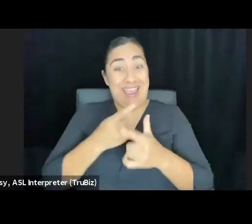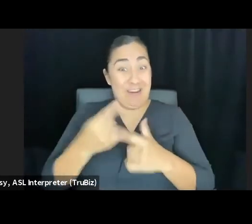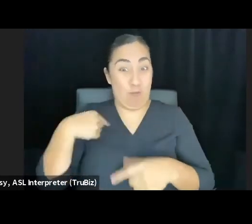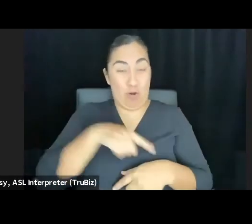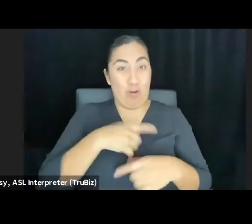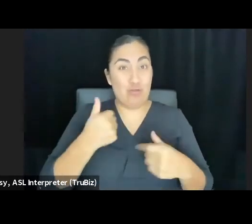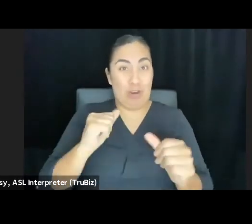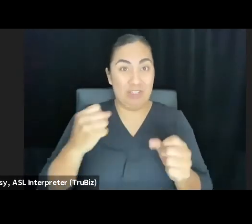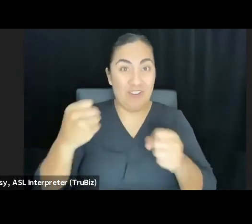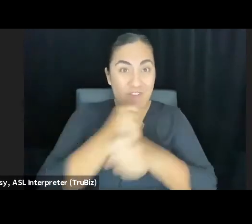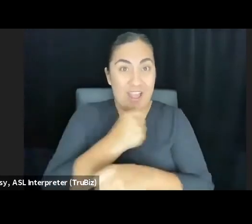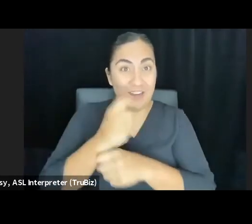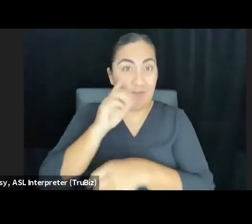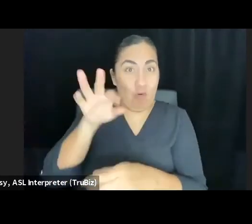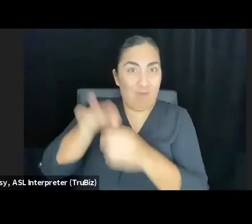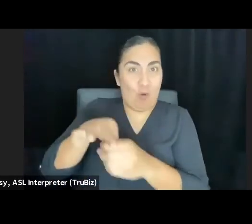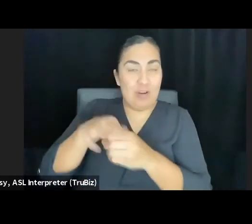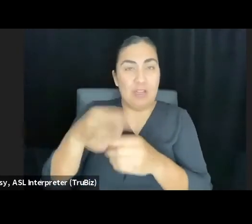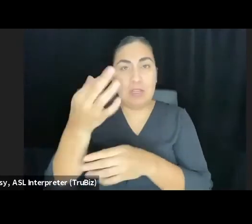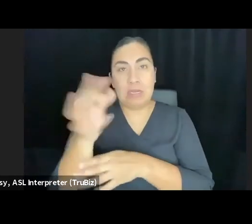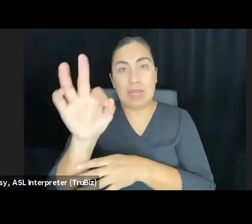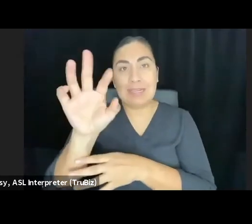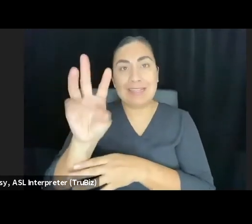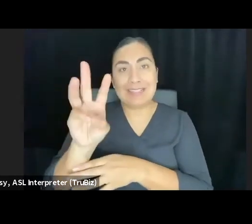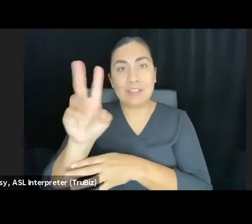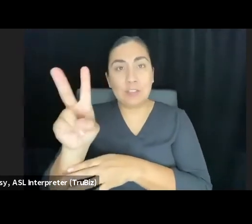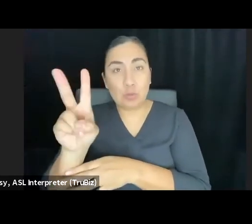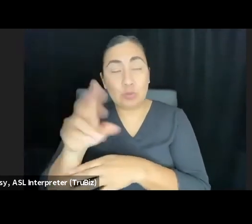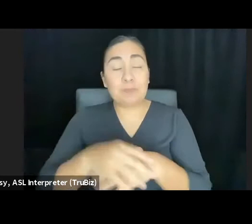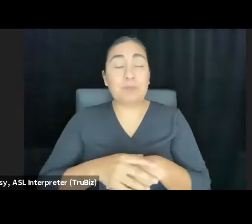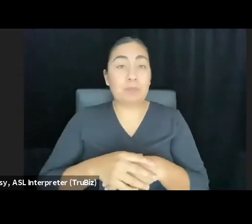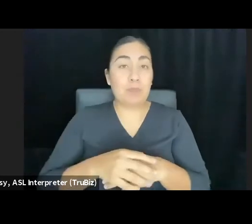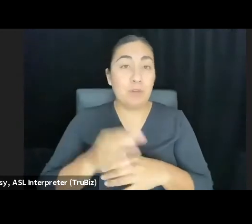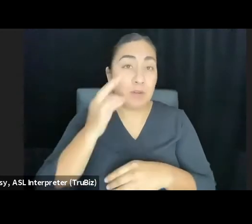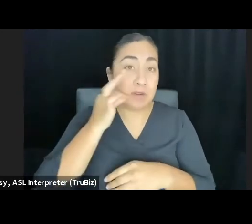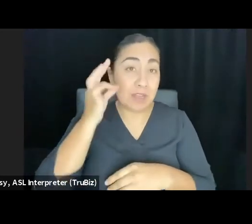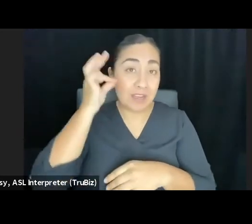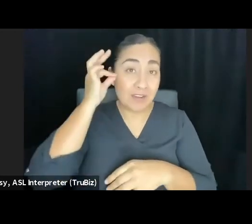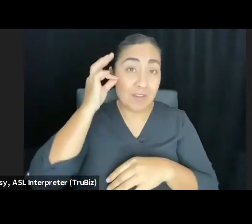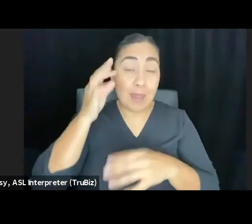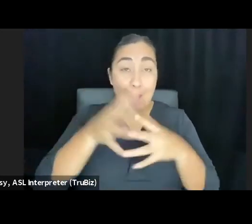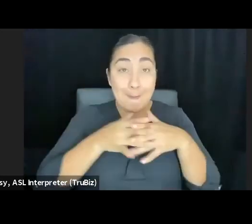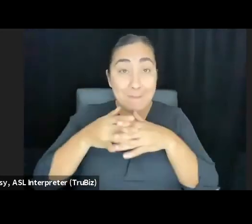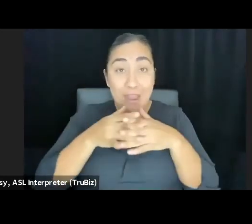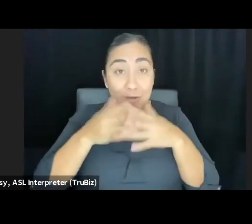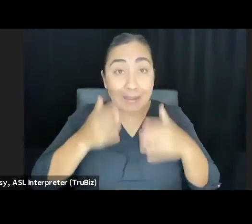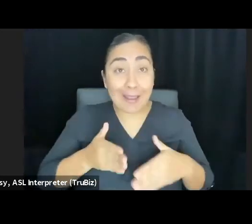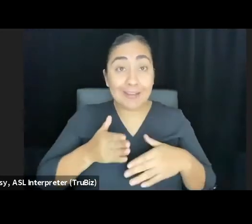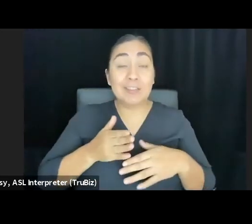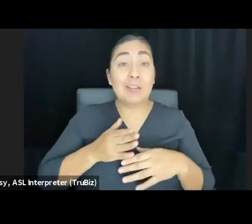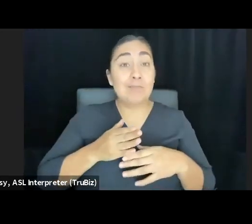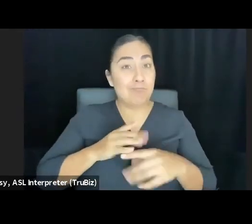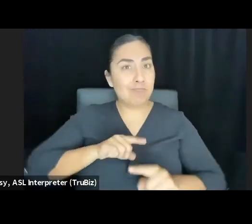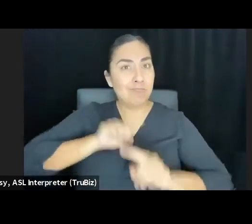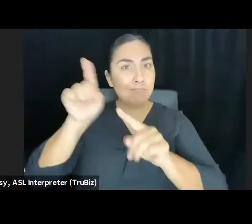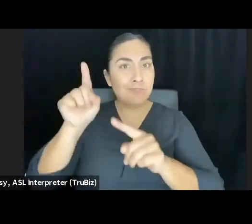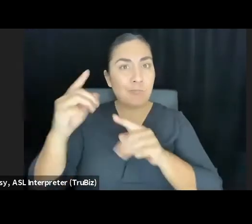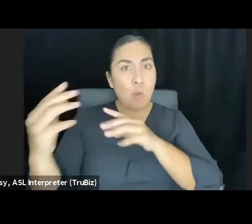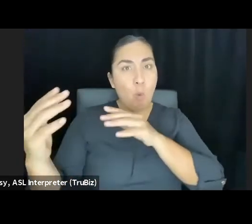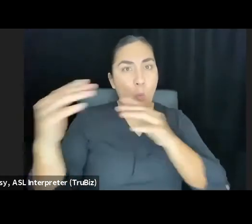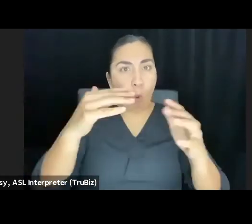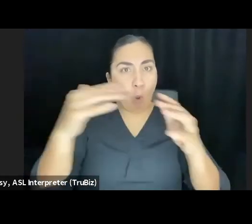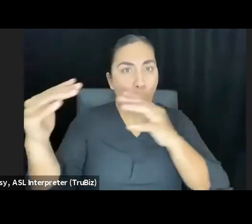1962. So Native Americans went to war. We fought in World War I, World War II, came back,